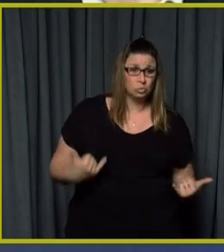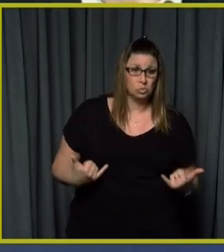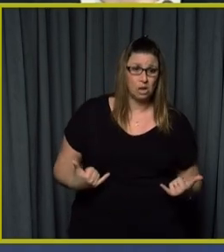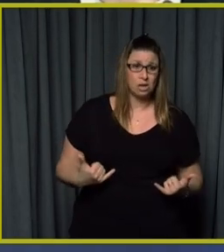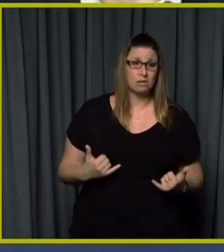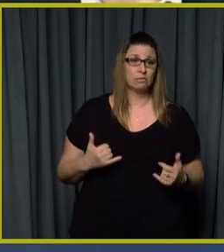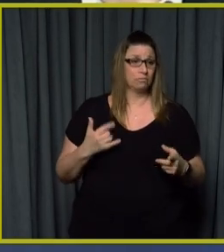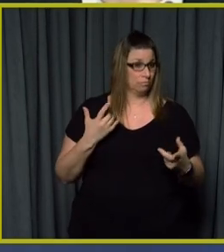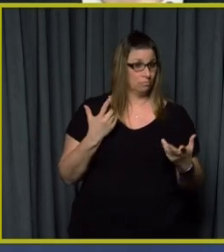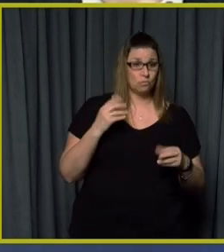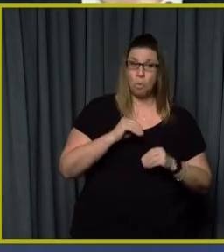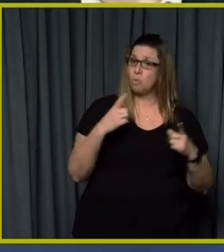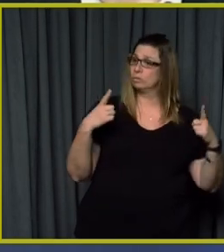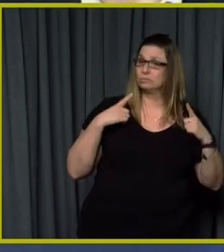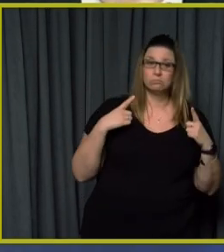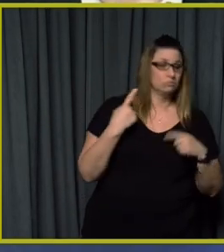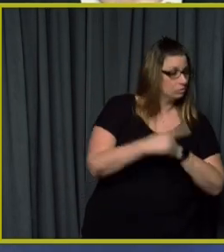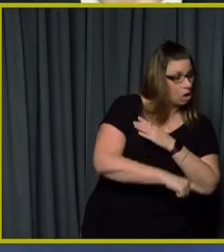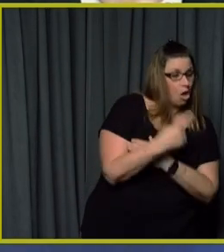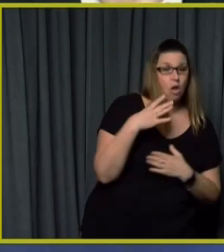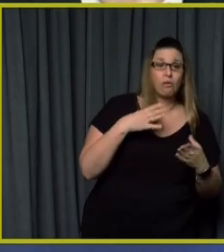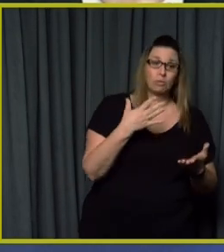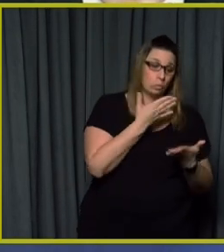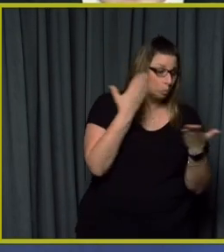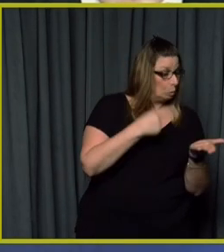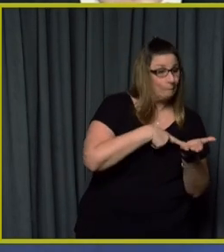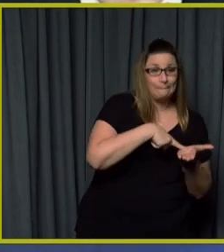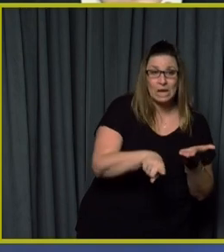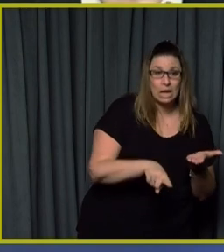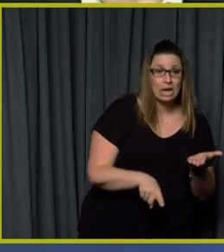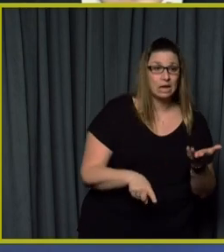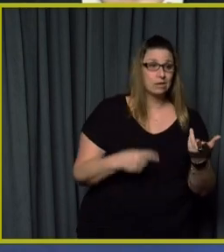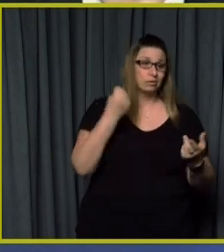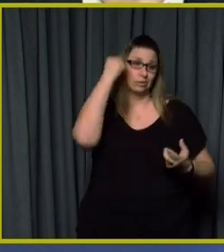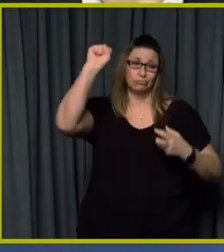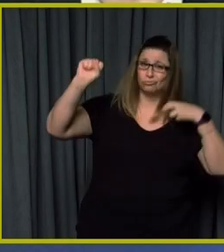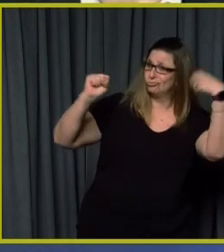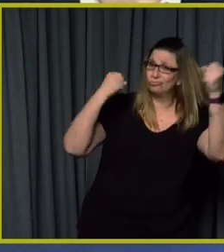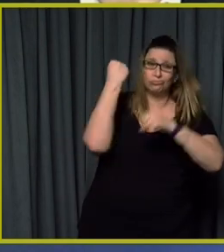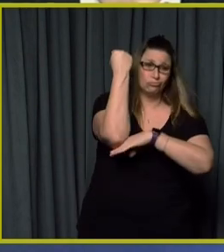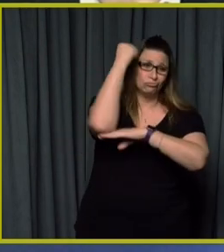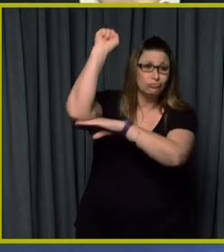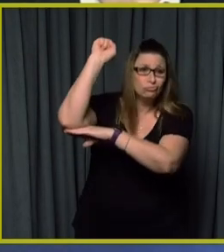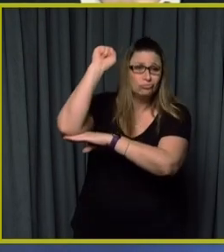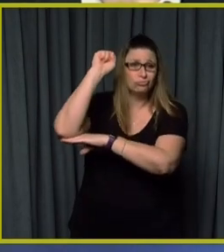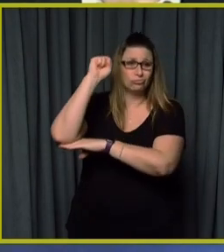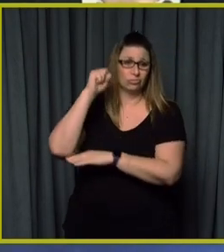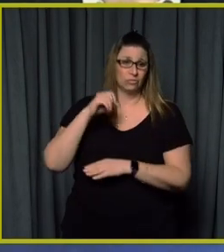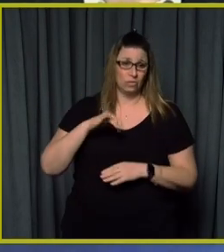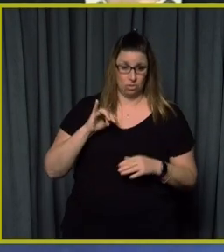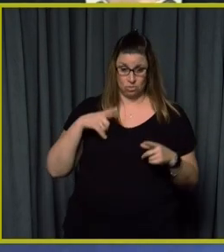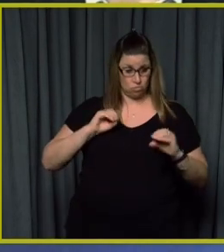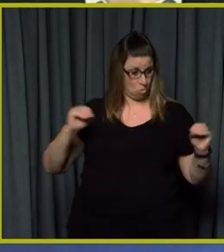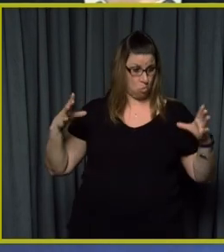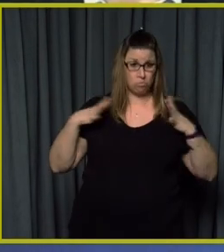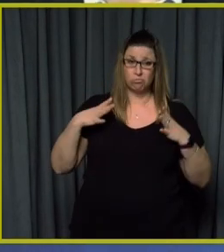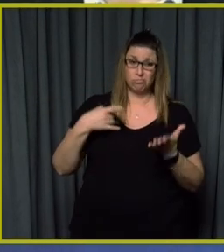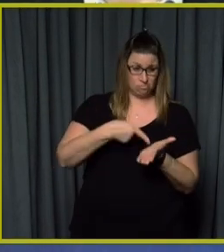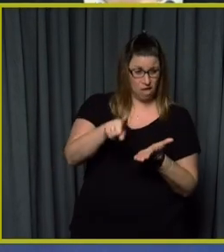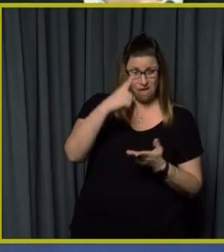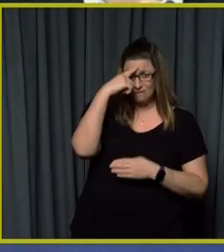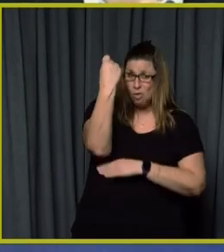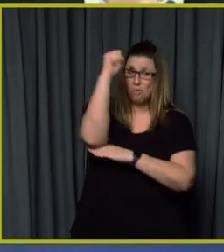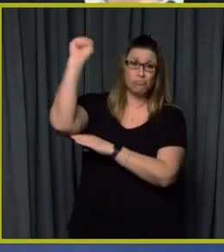they have violent strikes, you know, to try to get that, the violence against them. So the idea about American work, the people at the lowest end of the